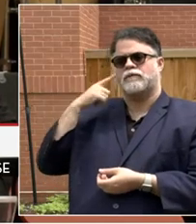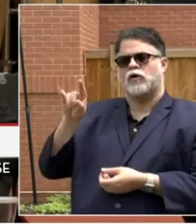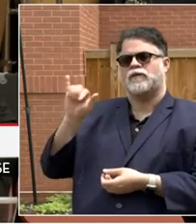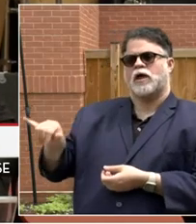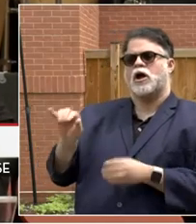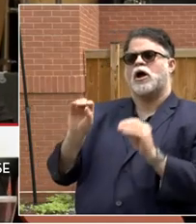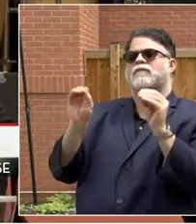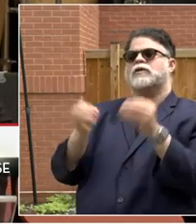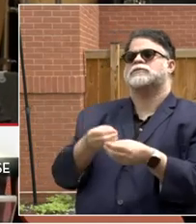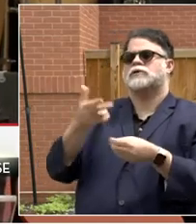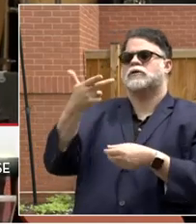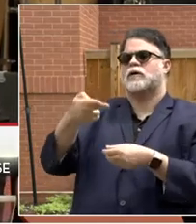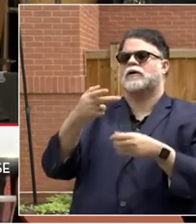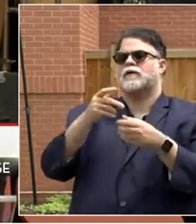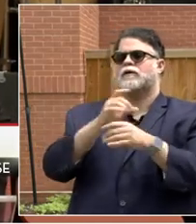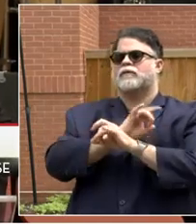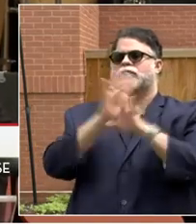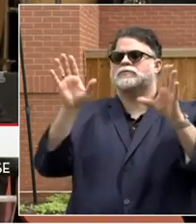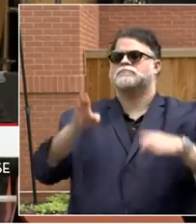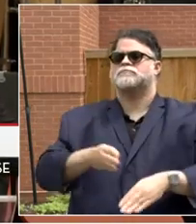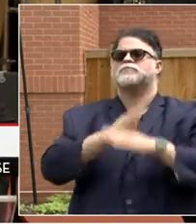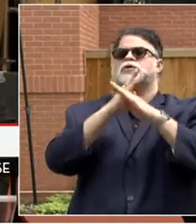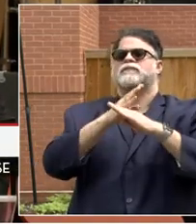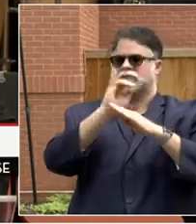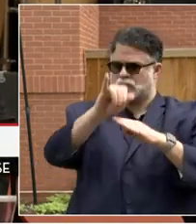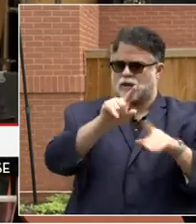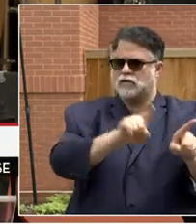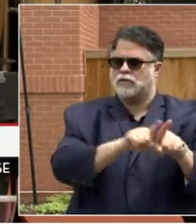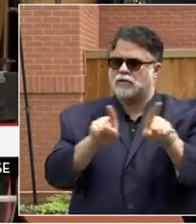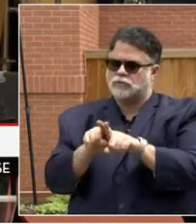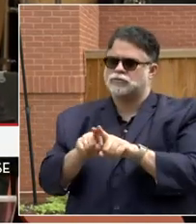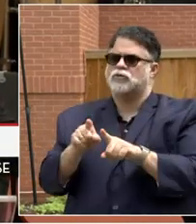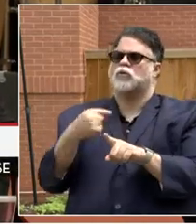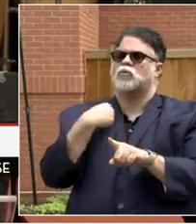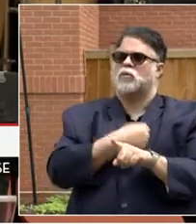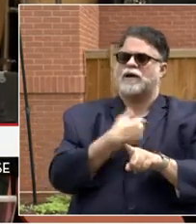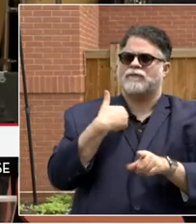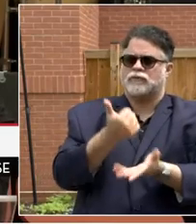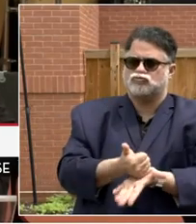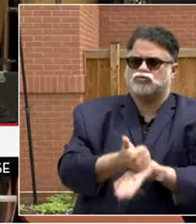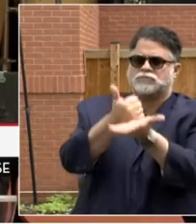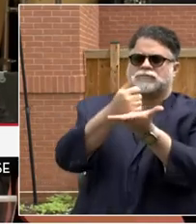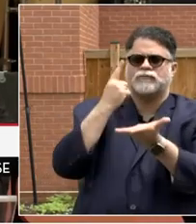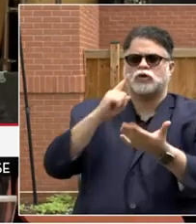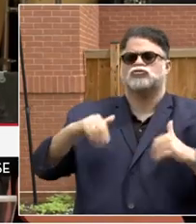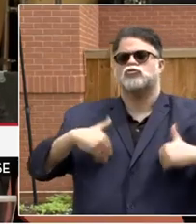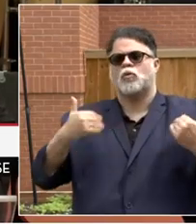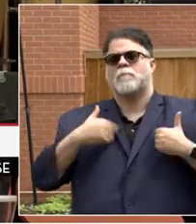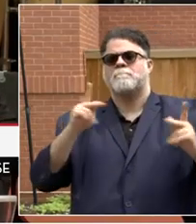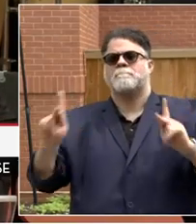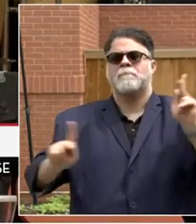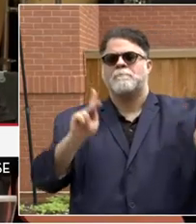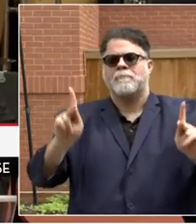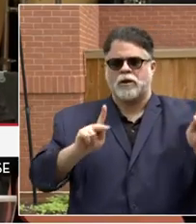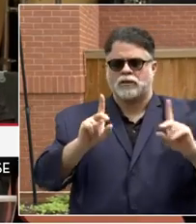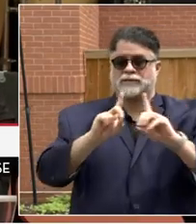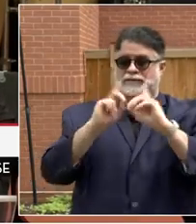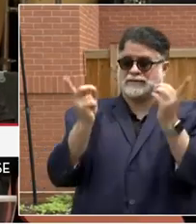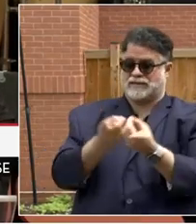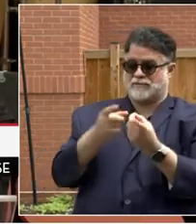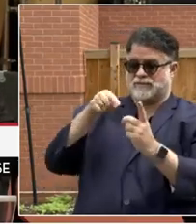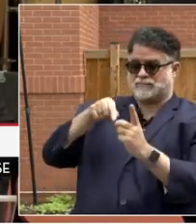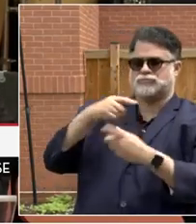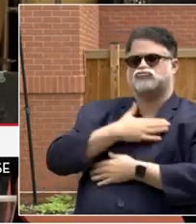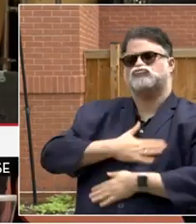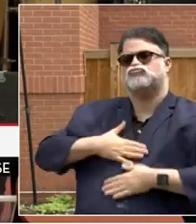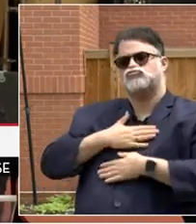Violence Prevention, Department of Youth Rehabilitation Services, the Department of Parks and Recreation, the Mayor's Office